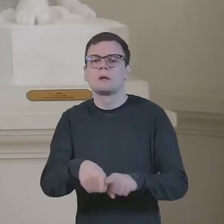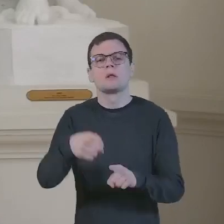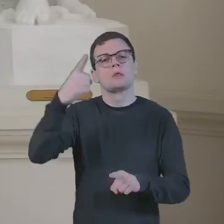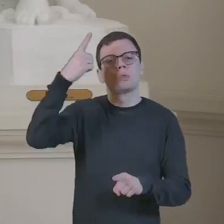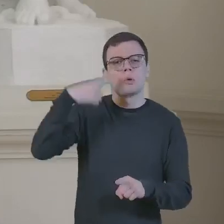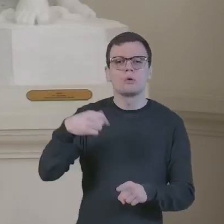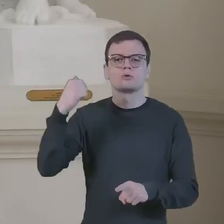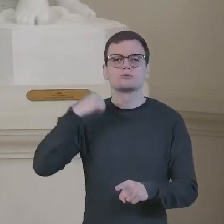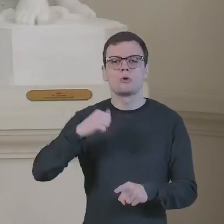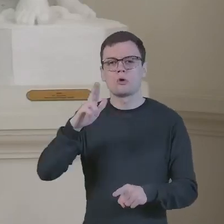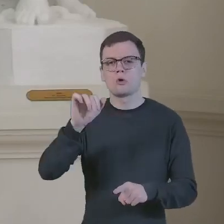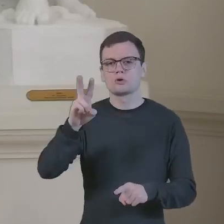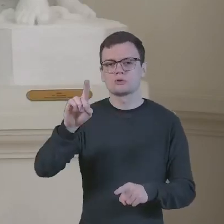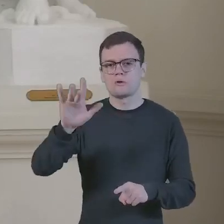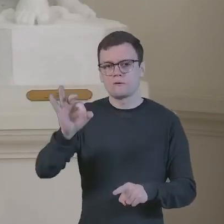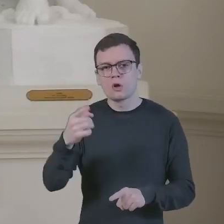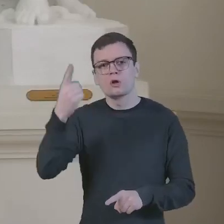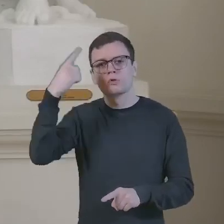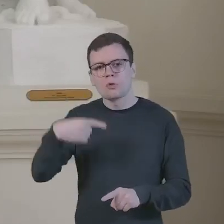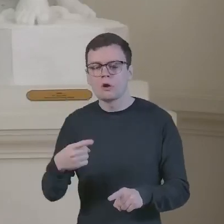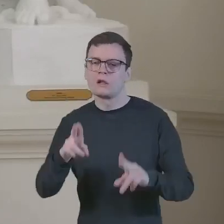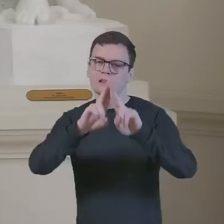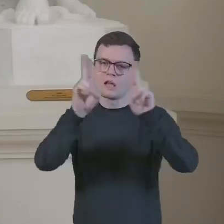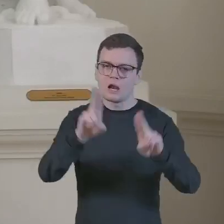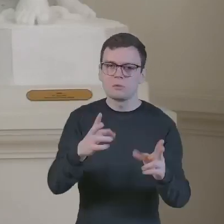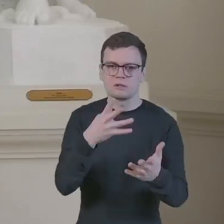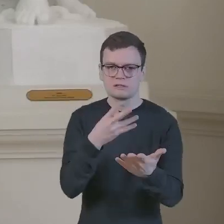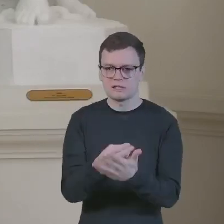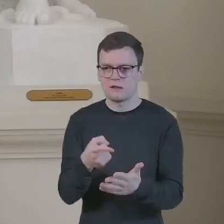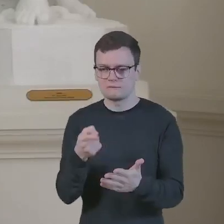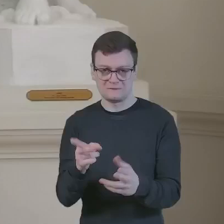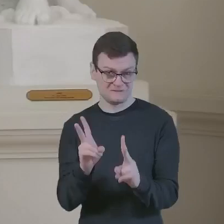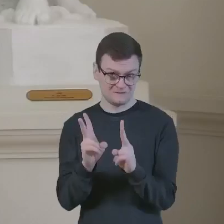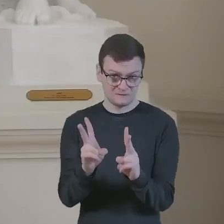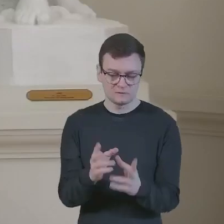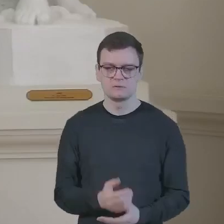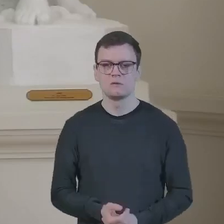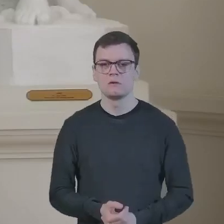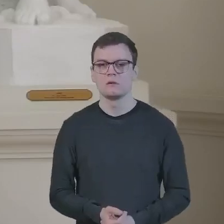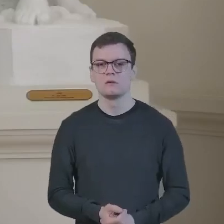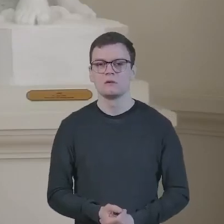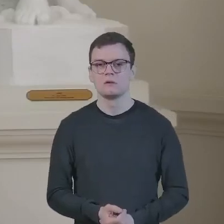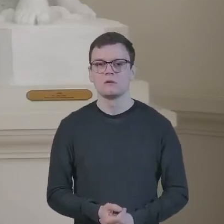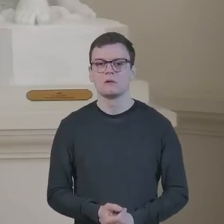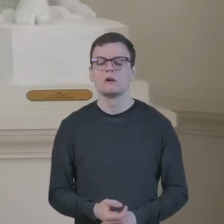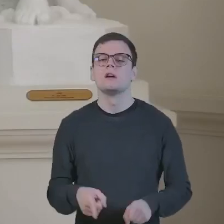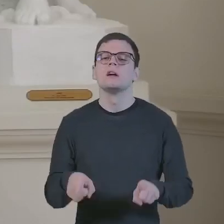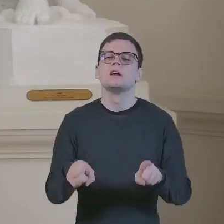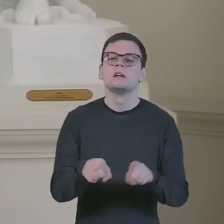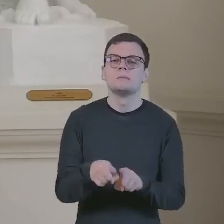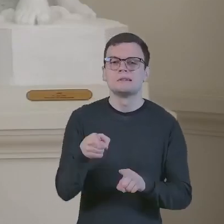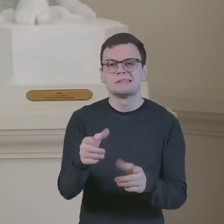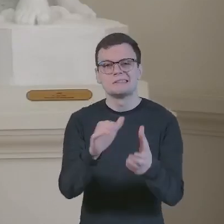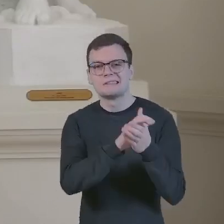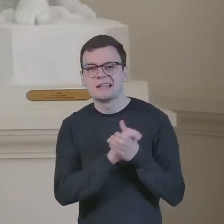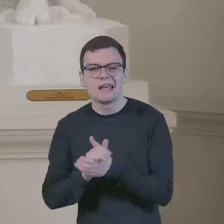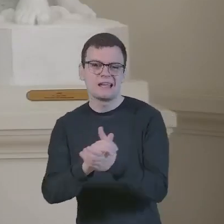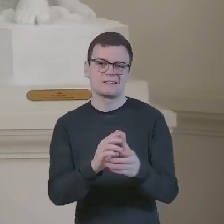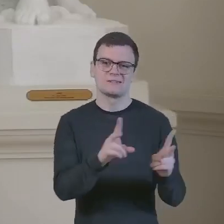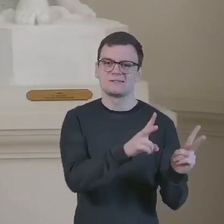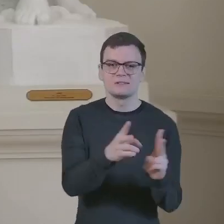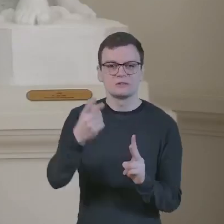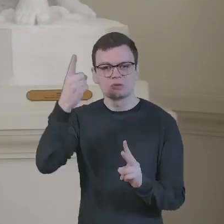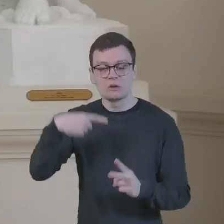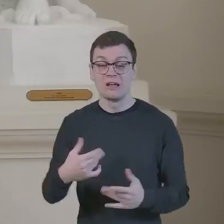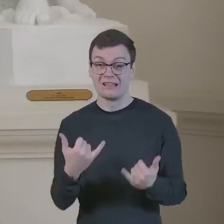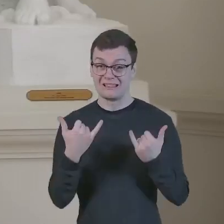to strengthen our international standing and to become an even greater contributor to peace and stability, the current